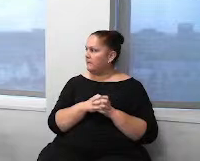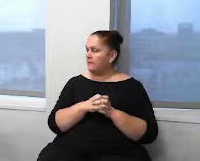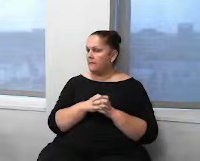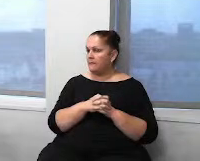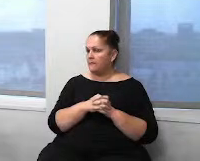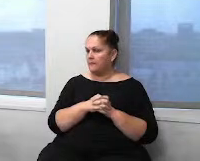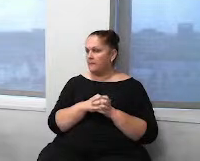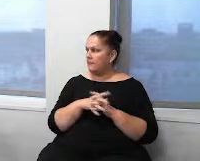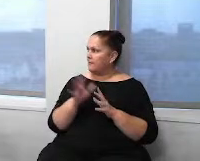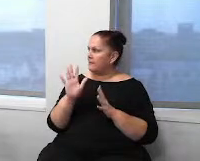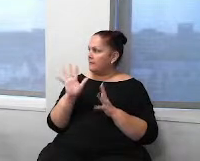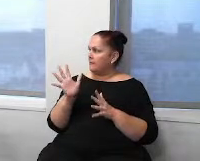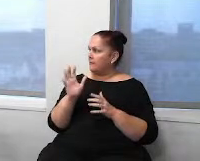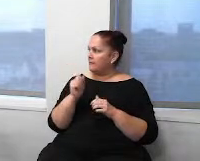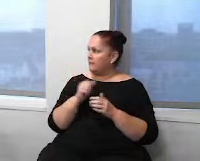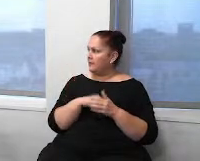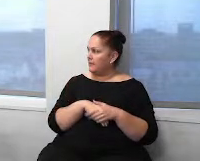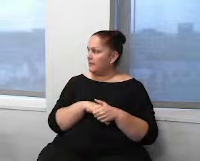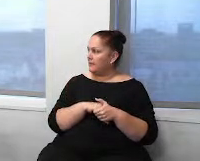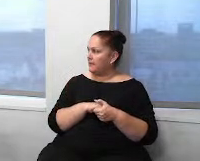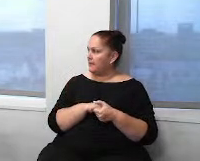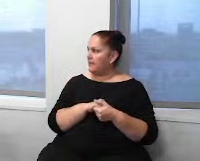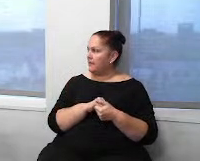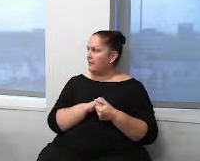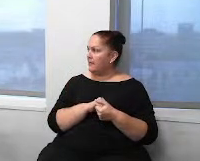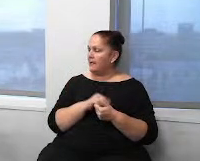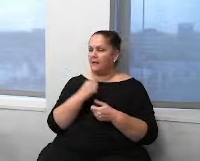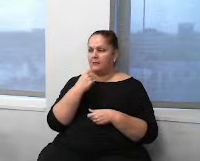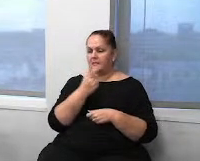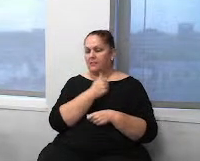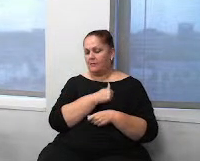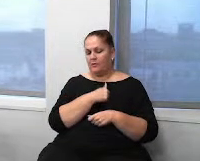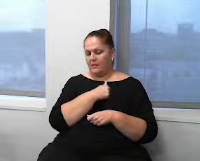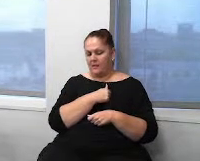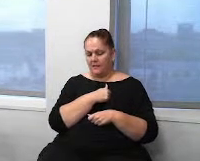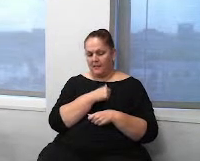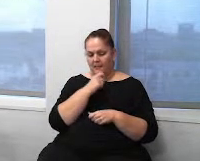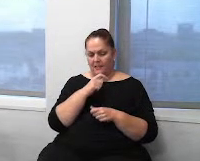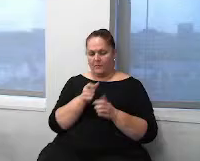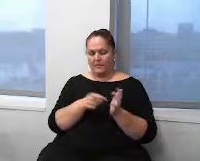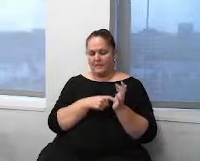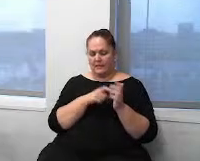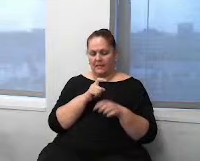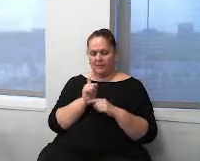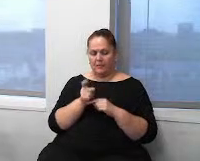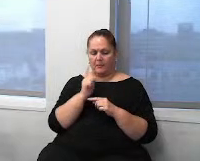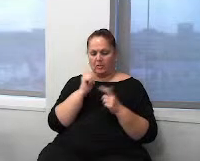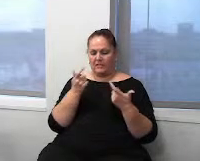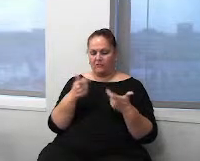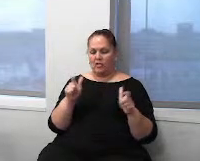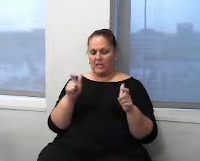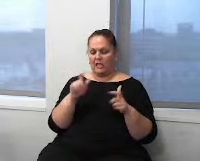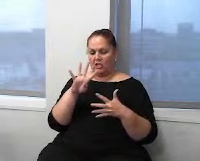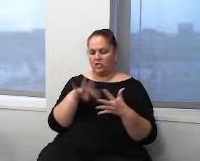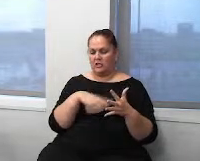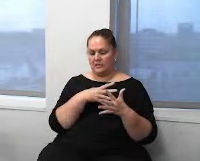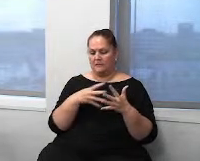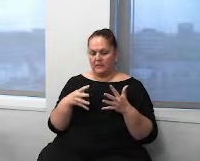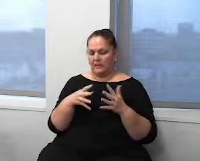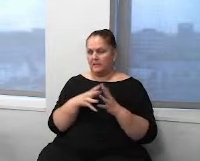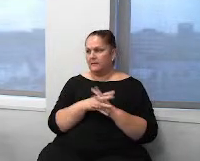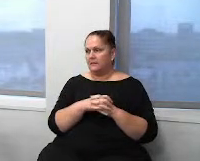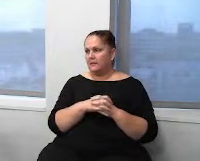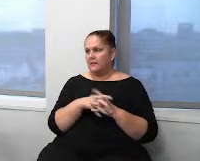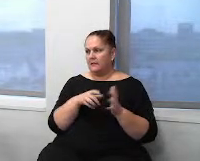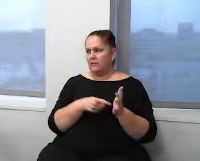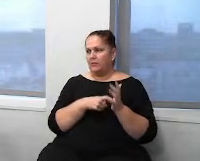And I apologize. Wait, just let him get his bearings. I was talking to you, Mr. Hempling. I'm just apologizing that this will take a moment because it's a very large